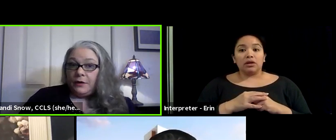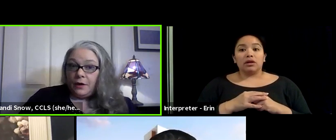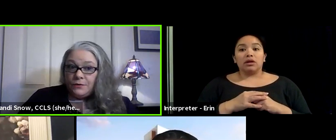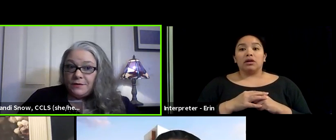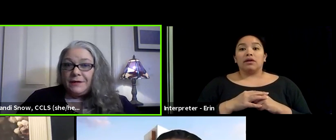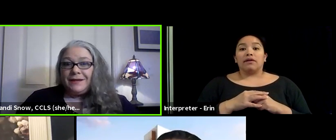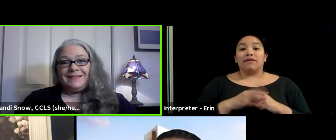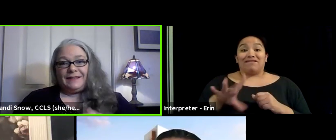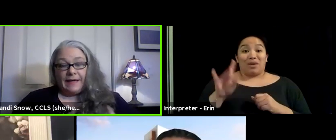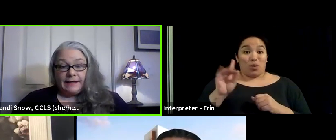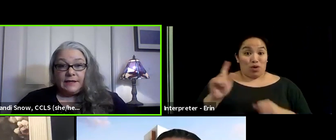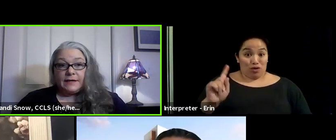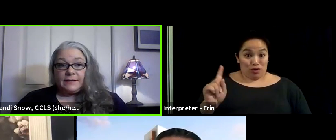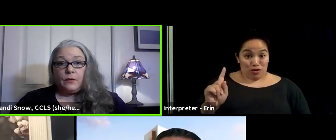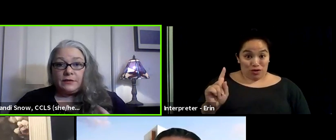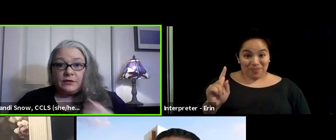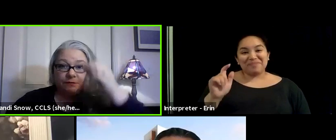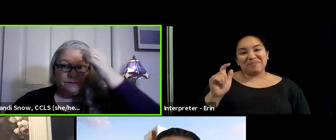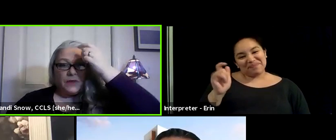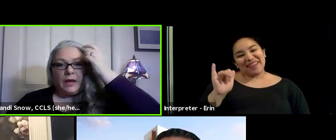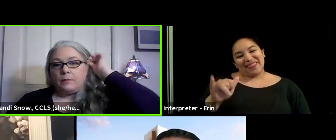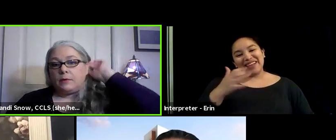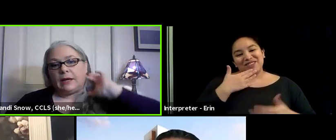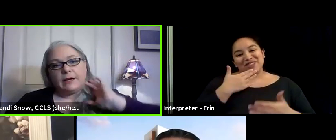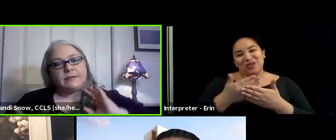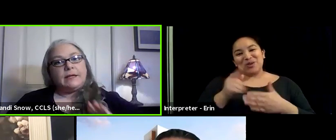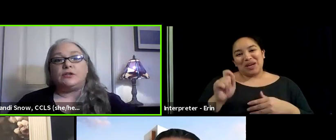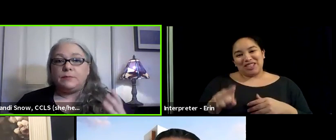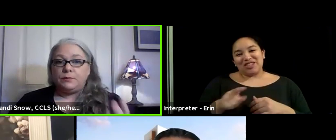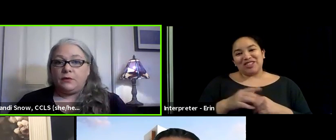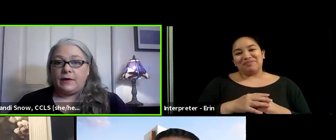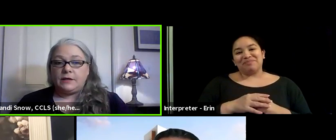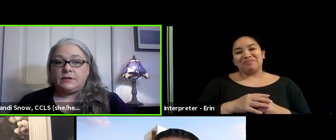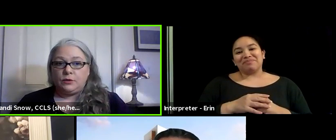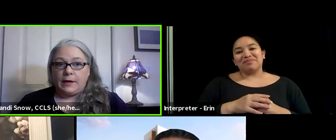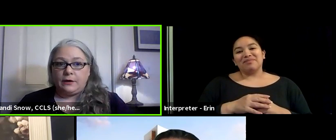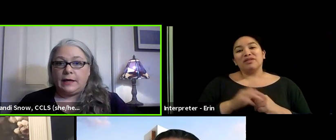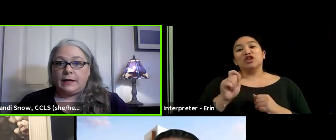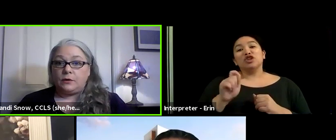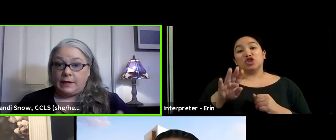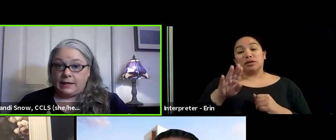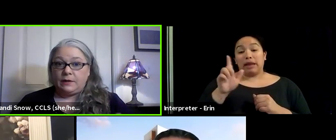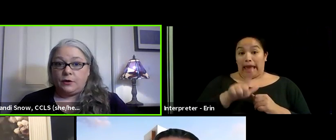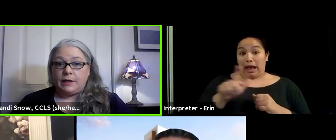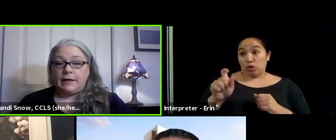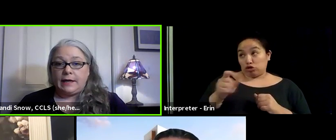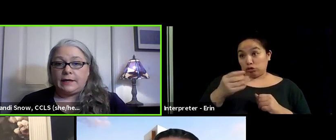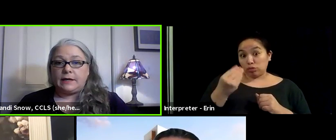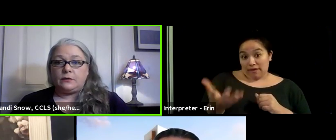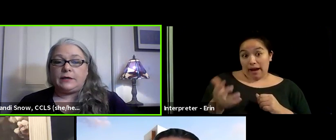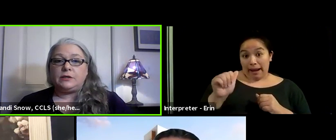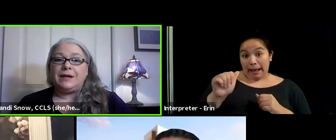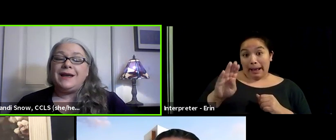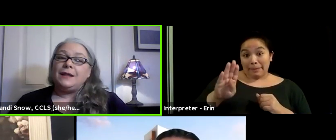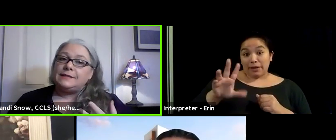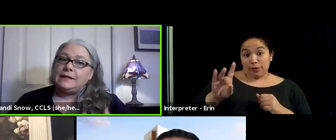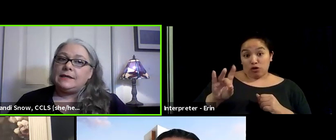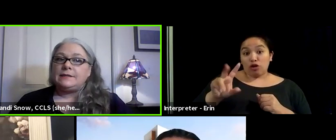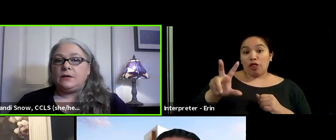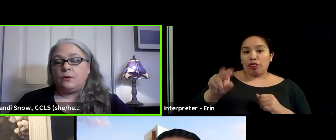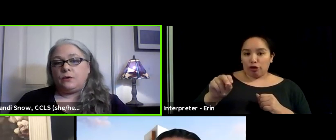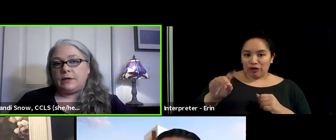you get those? That's an excellent question. Like I said, it should be provided to you by your landlord, the AB 3088 declaration.